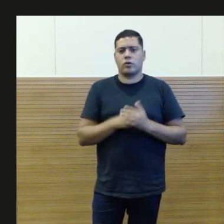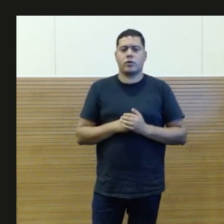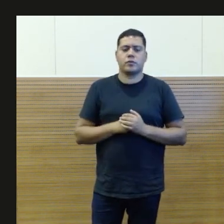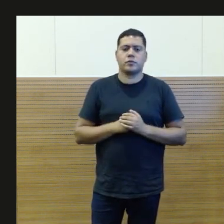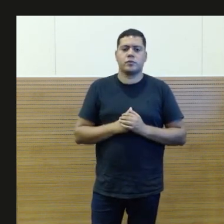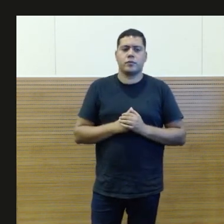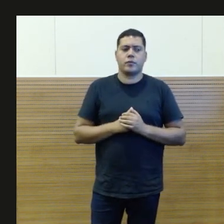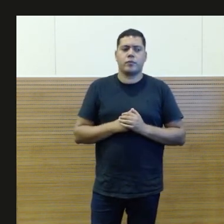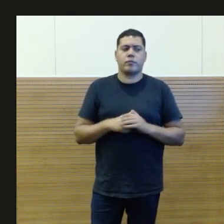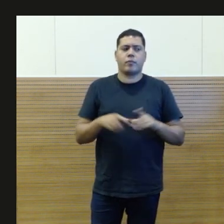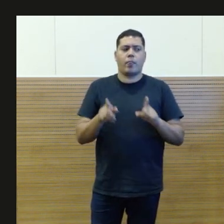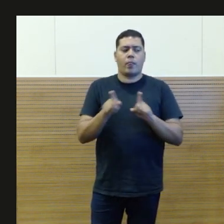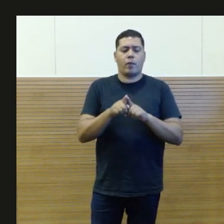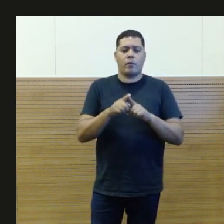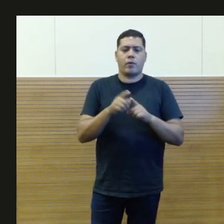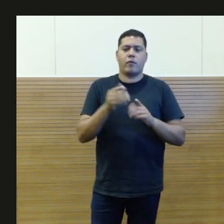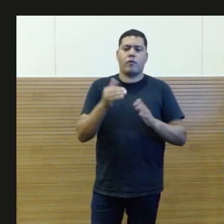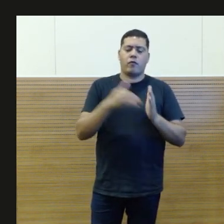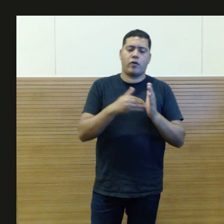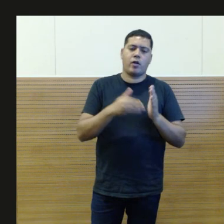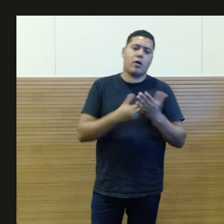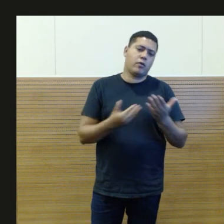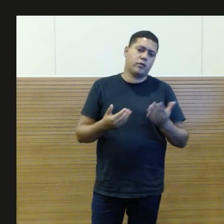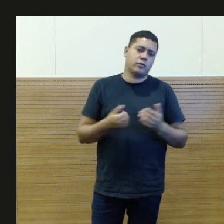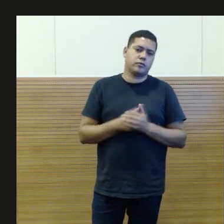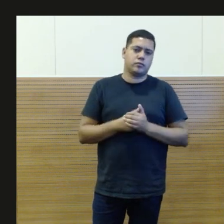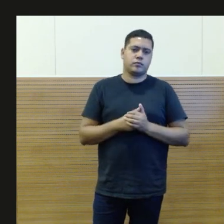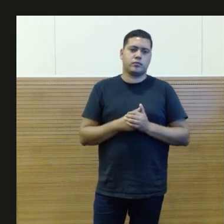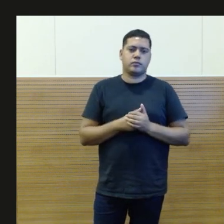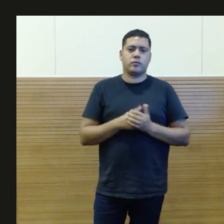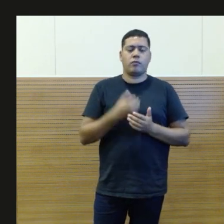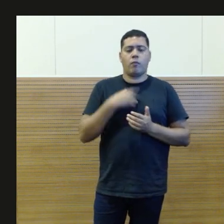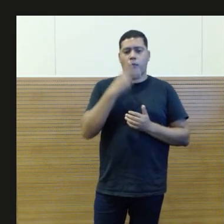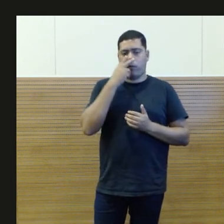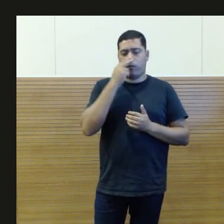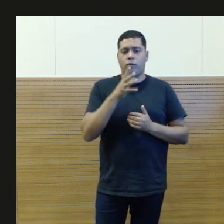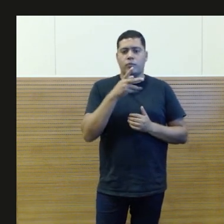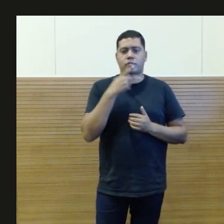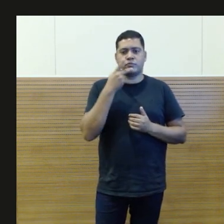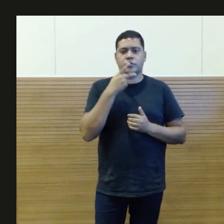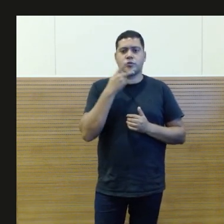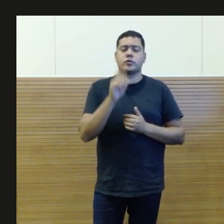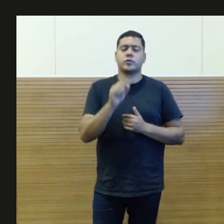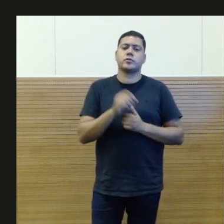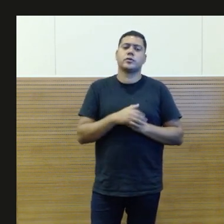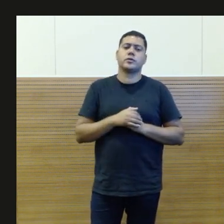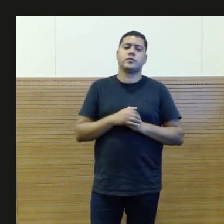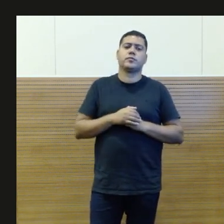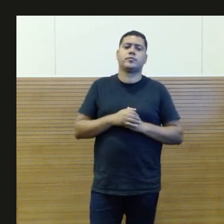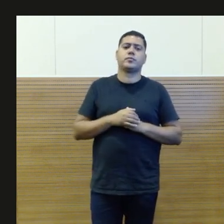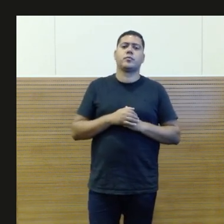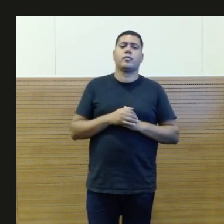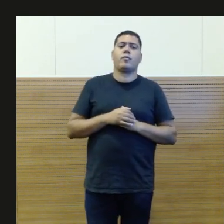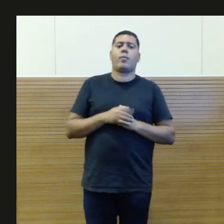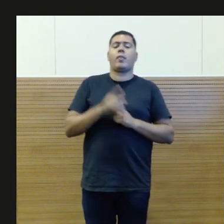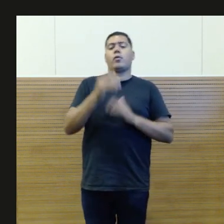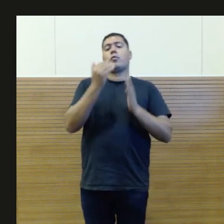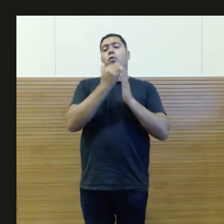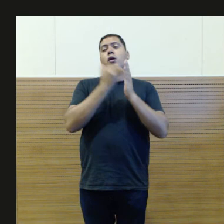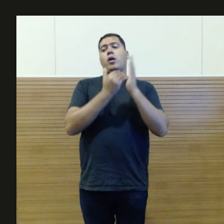as a situation in our country, we can say that the last survey, health